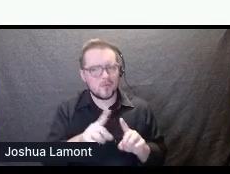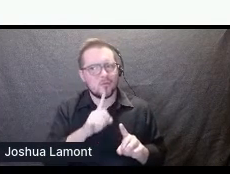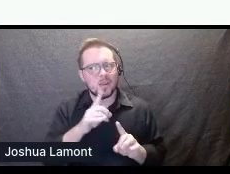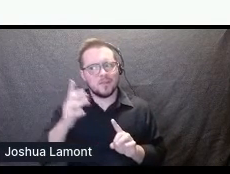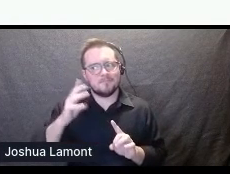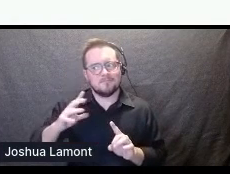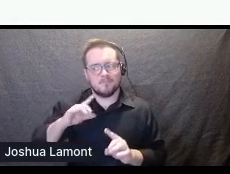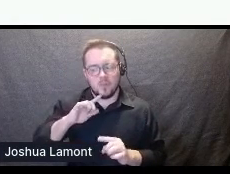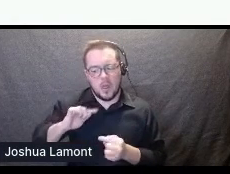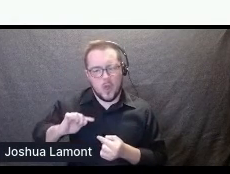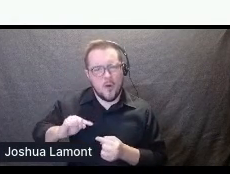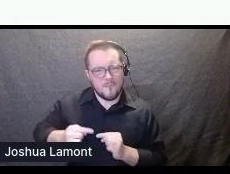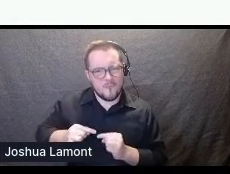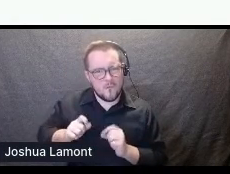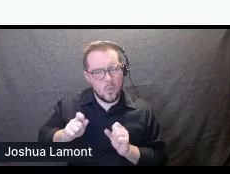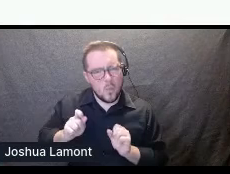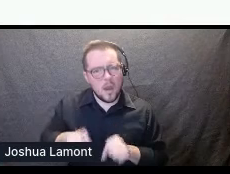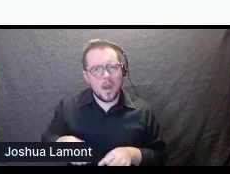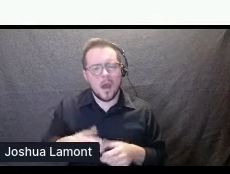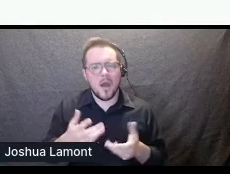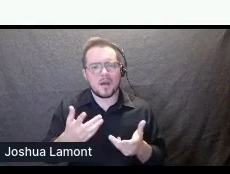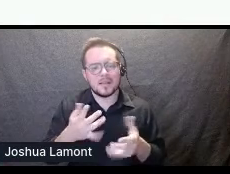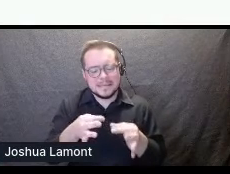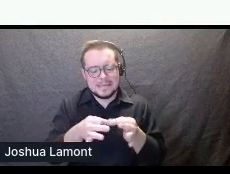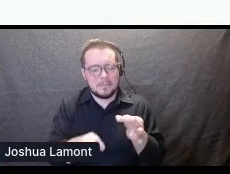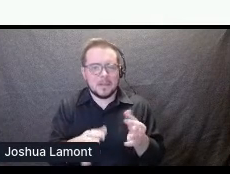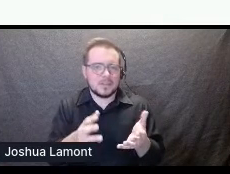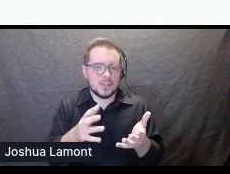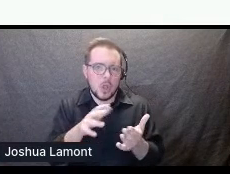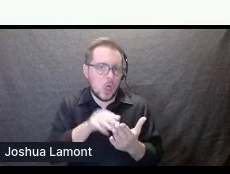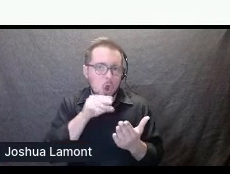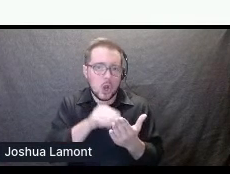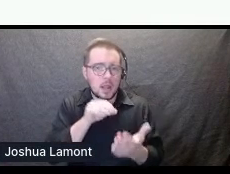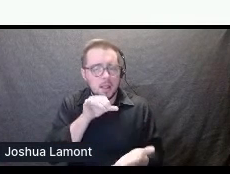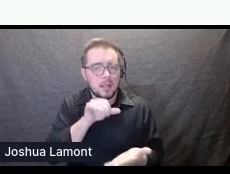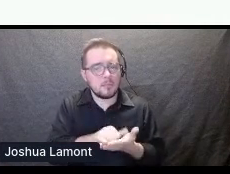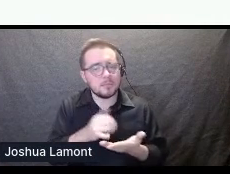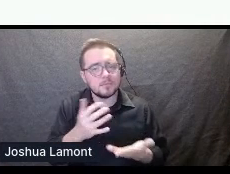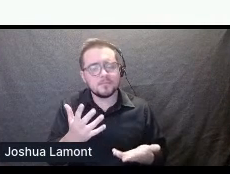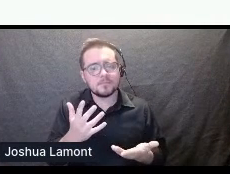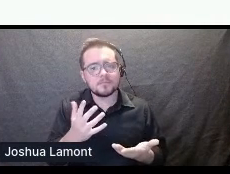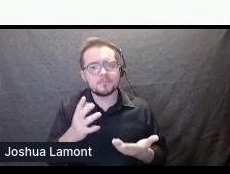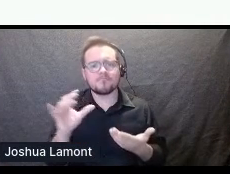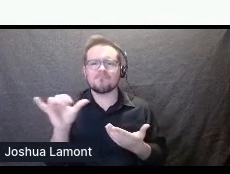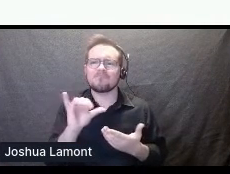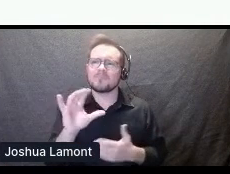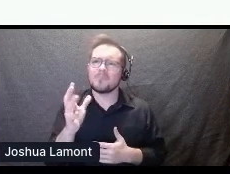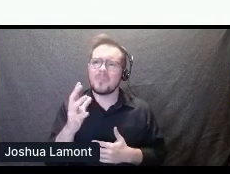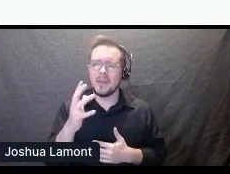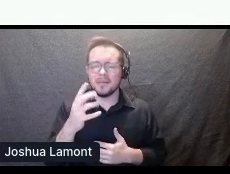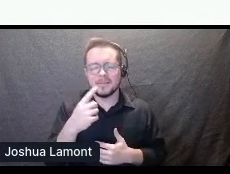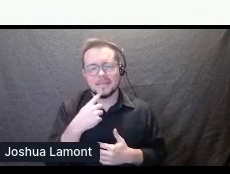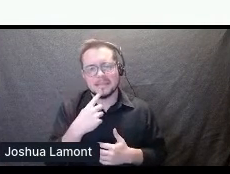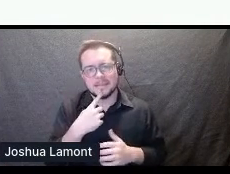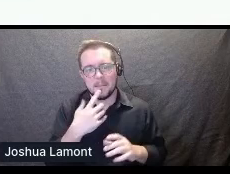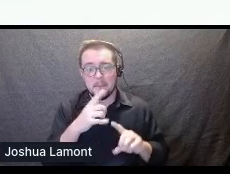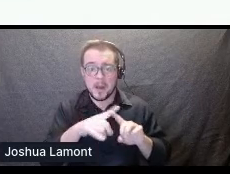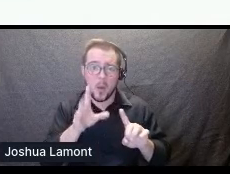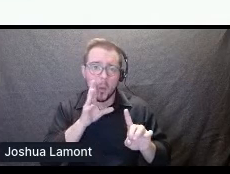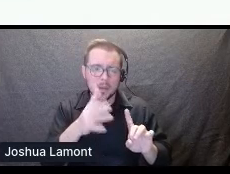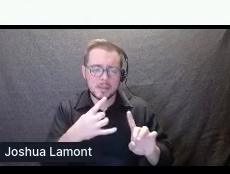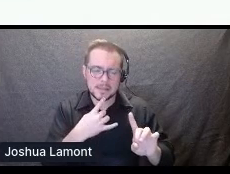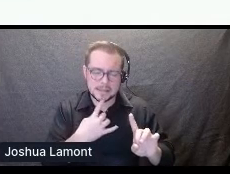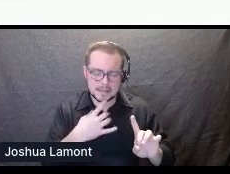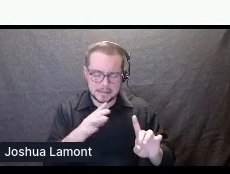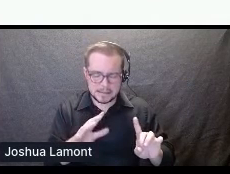So it can even be as simple as that. It's almost become cliche to say it at this point, but I'm going to say it